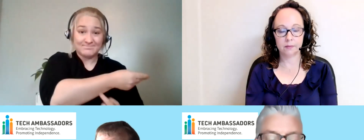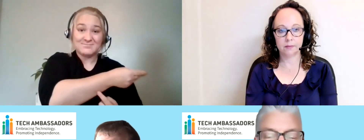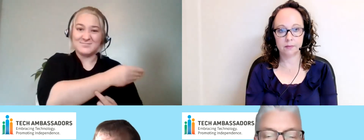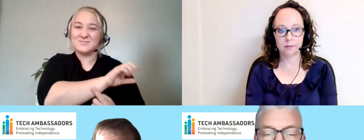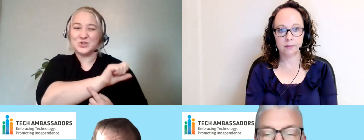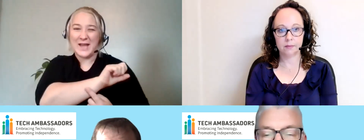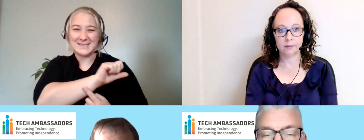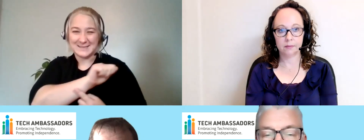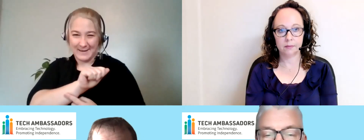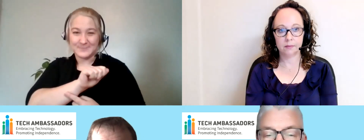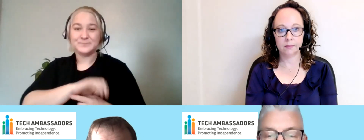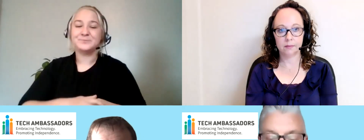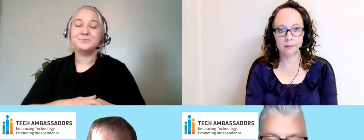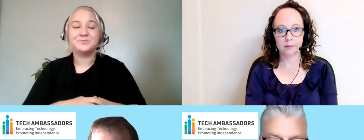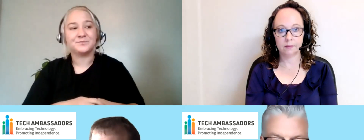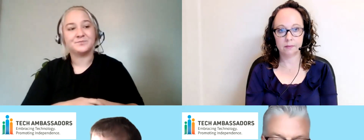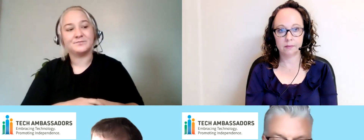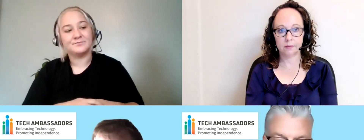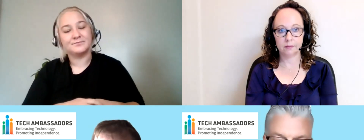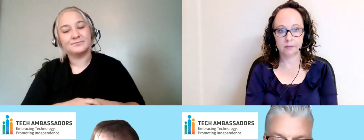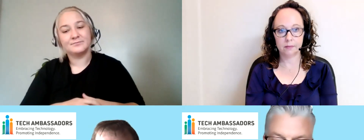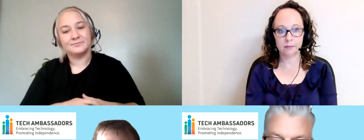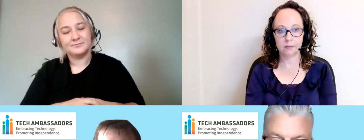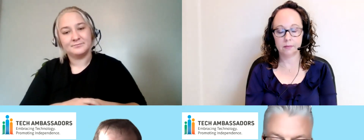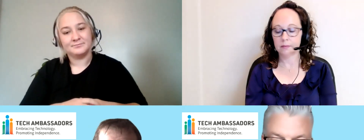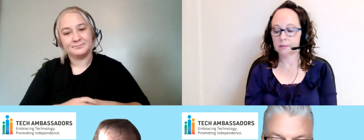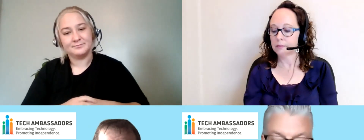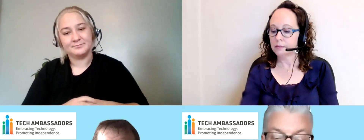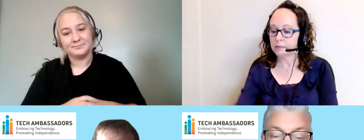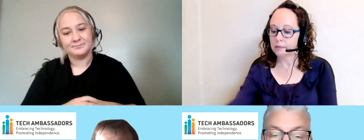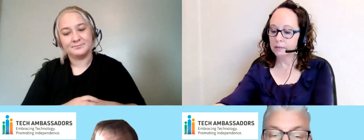And it just